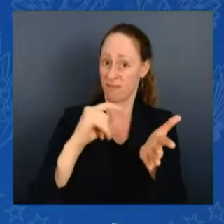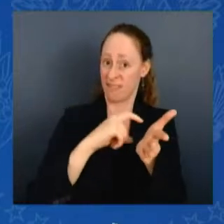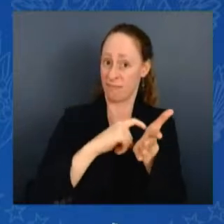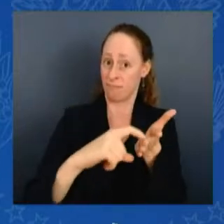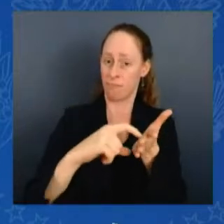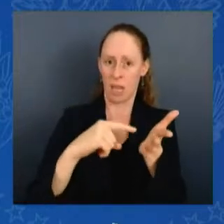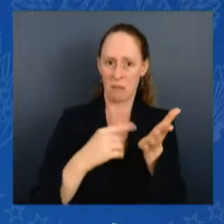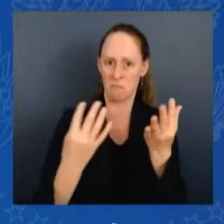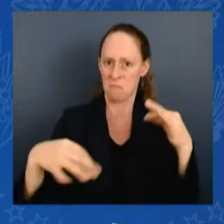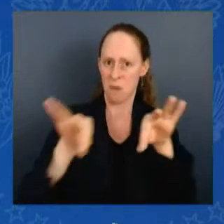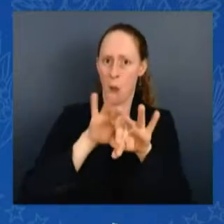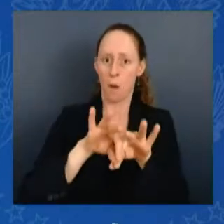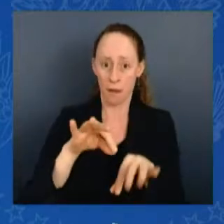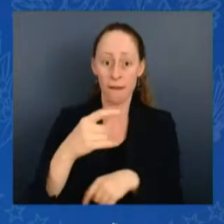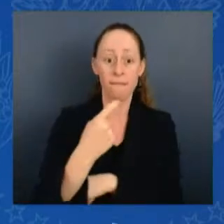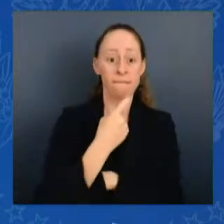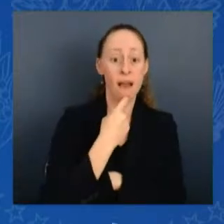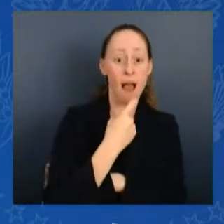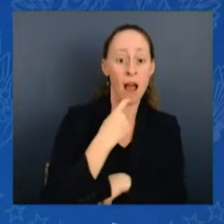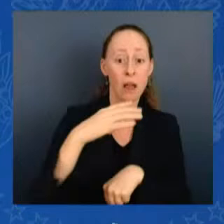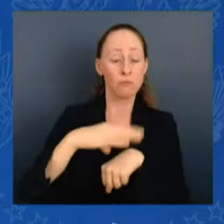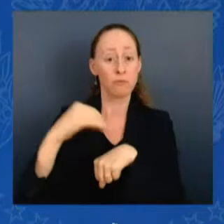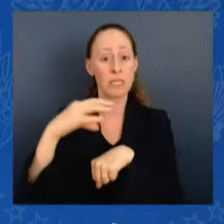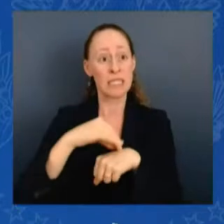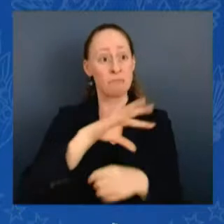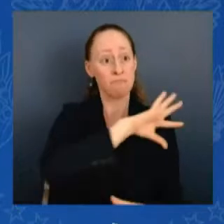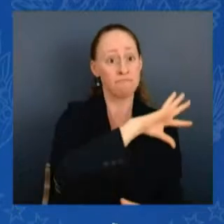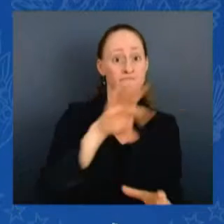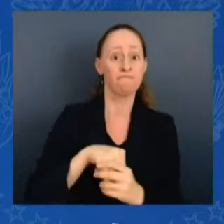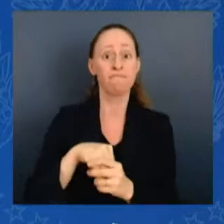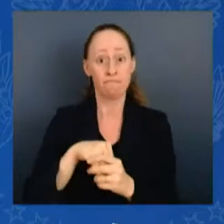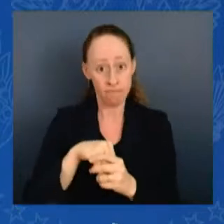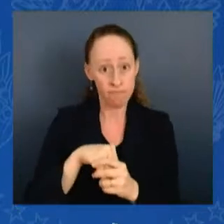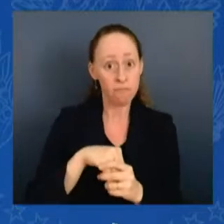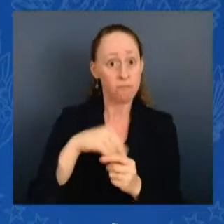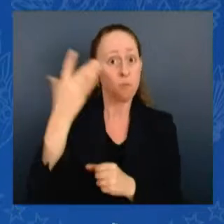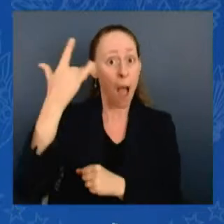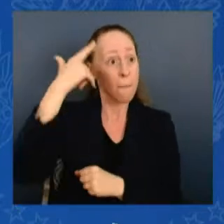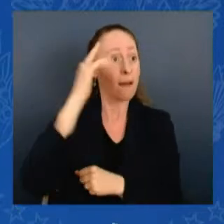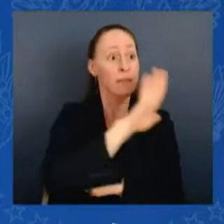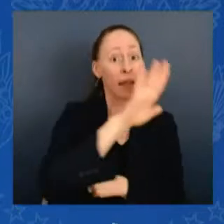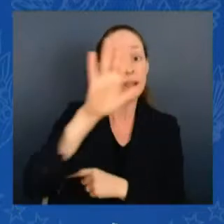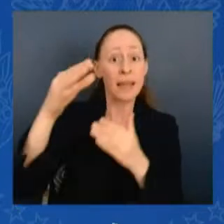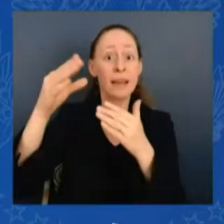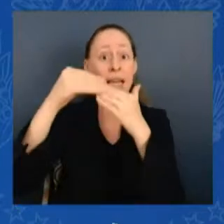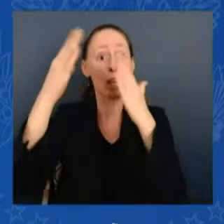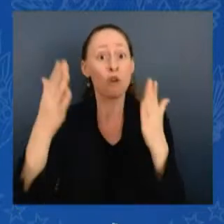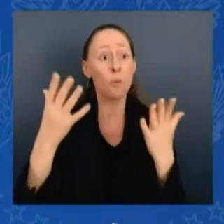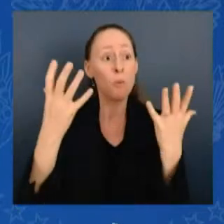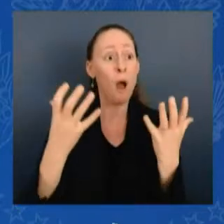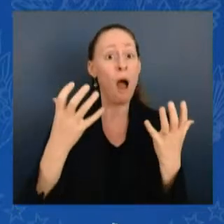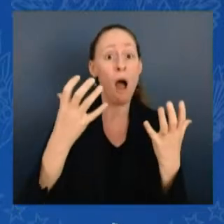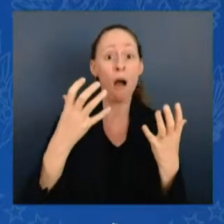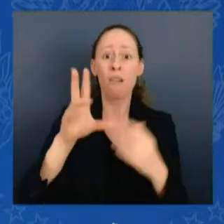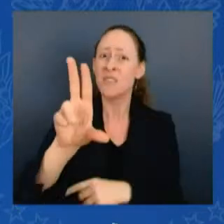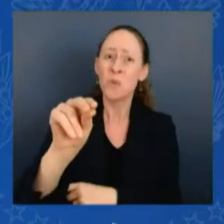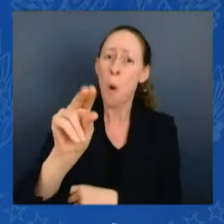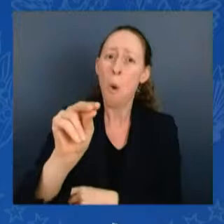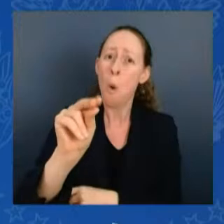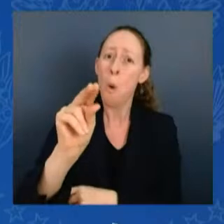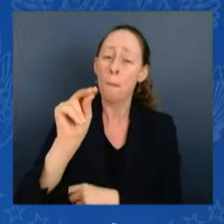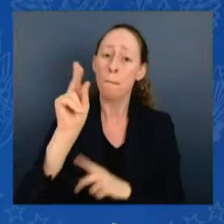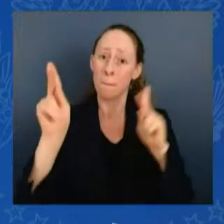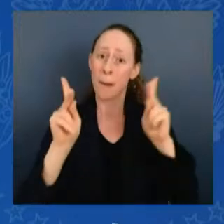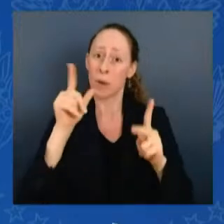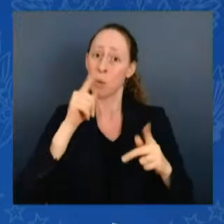alliance not just because their leaders sought it, because their citizens called for it in overwhelming numbers.